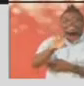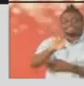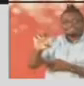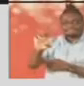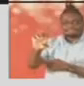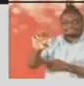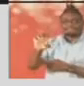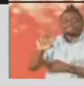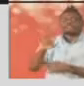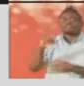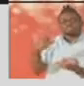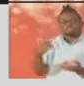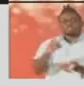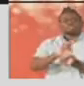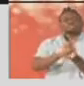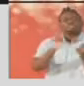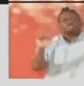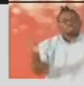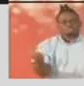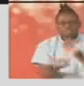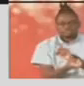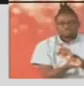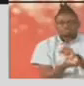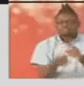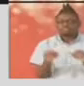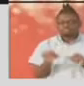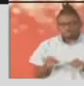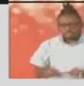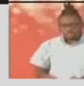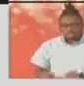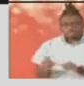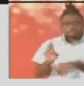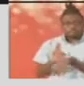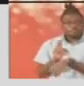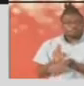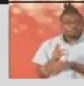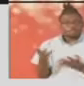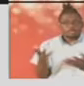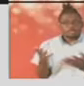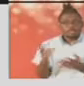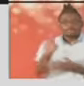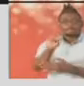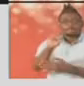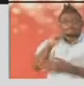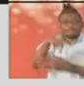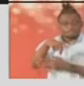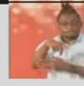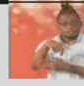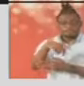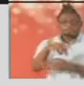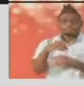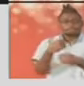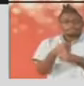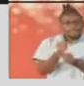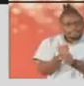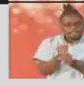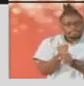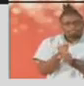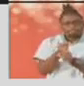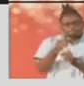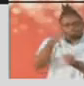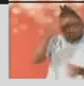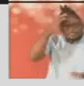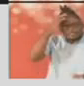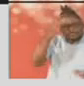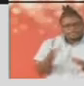well. And we continue to use the GIS in various ways to support the decision-making process across the county, the counties, and the country